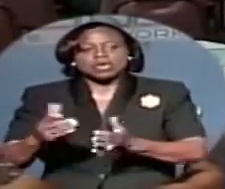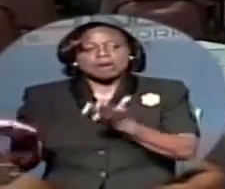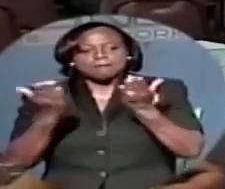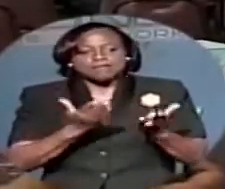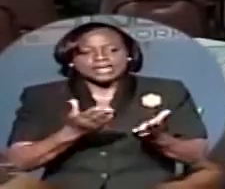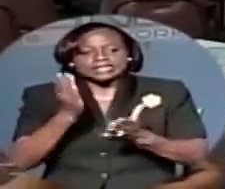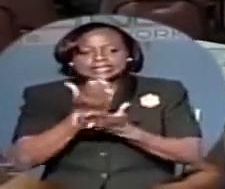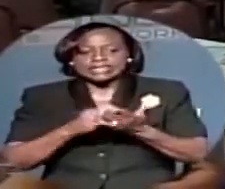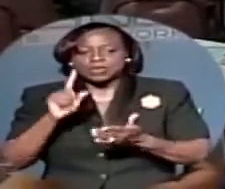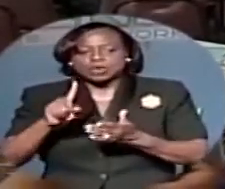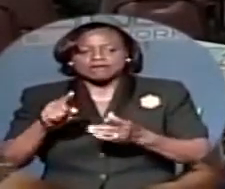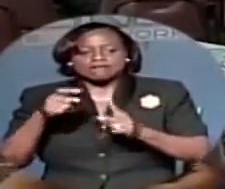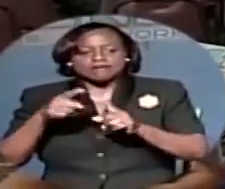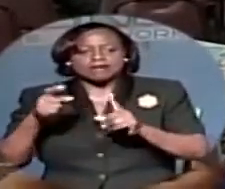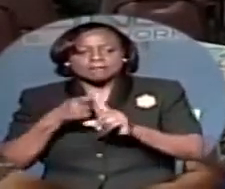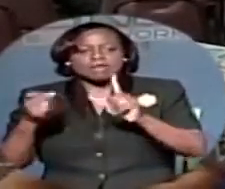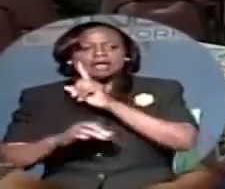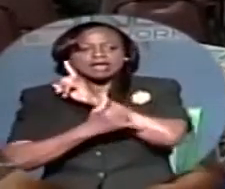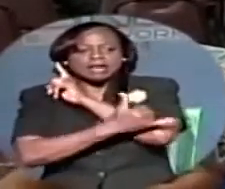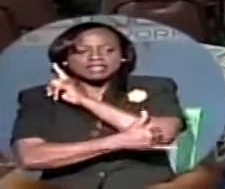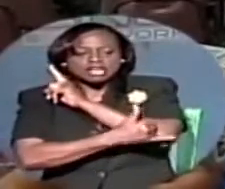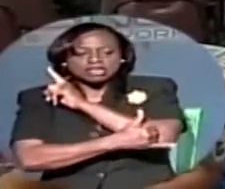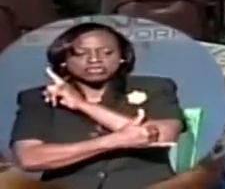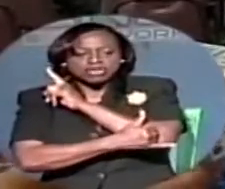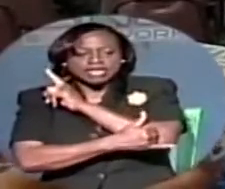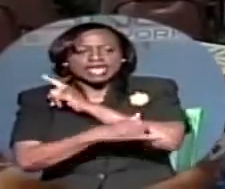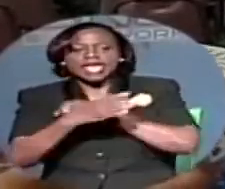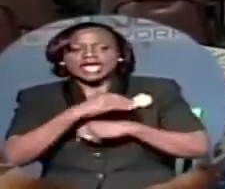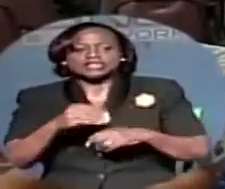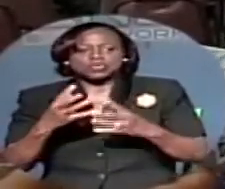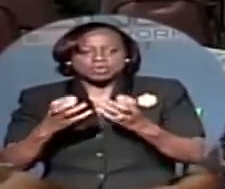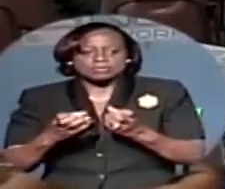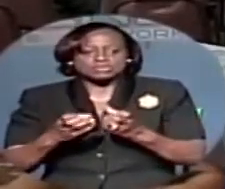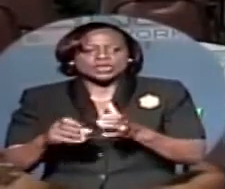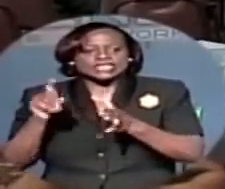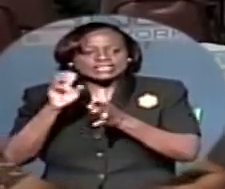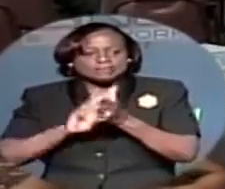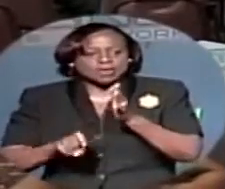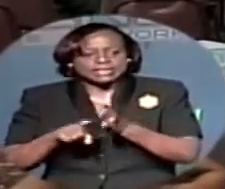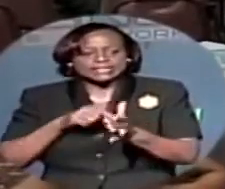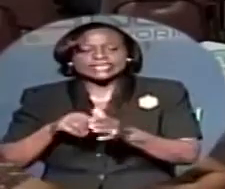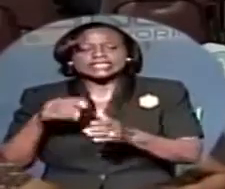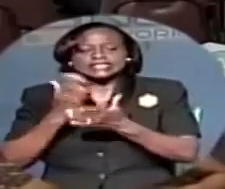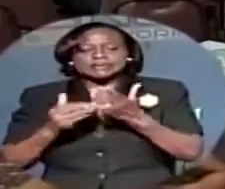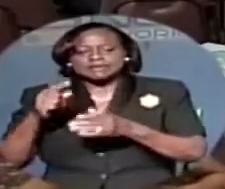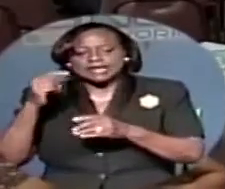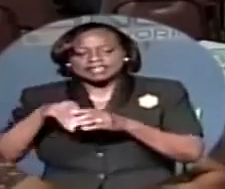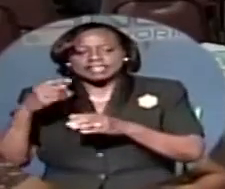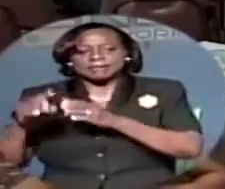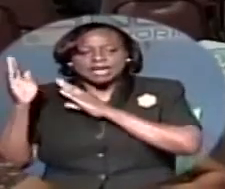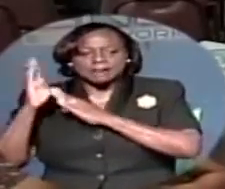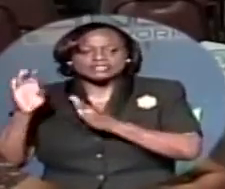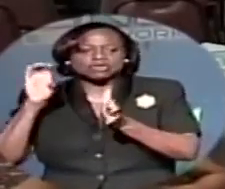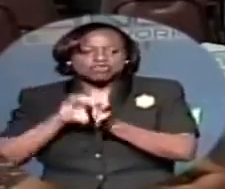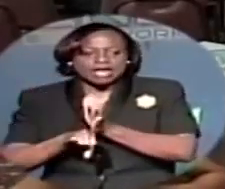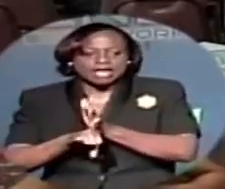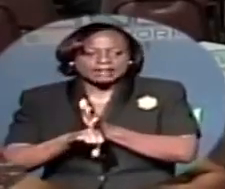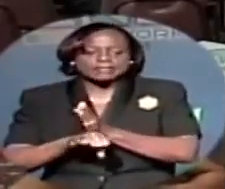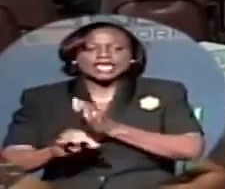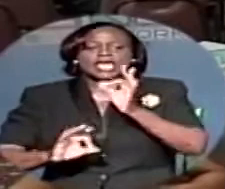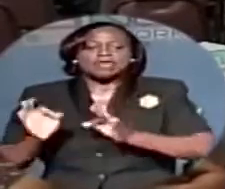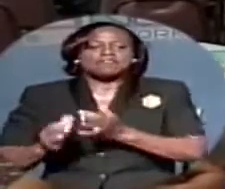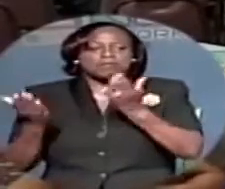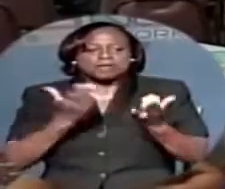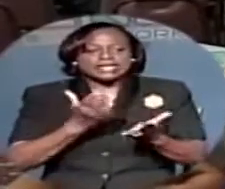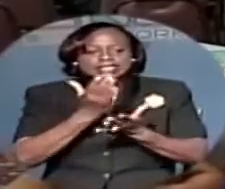from abroad for the purpose of exploiting the person here in Bahamas, it's a crime. If you recruit someone in the Bahamas